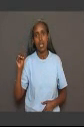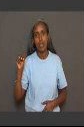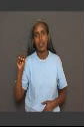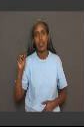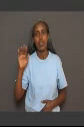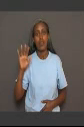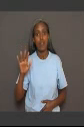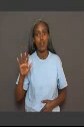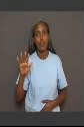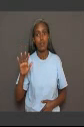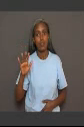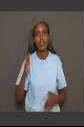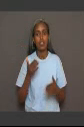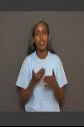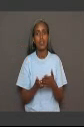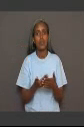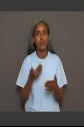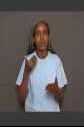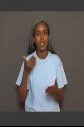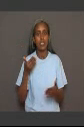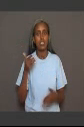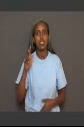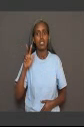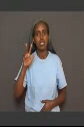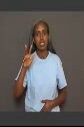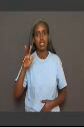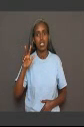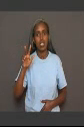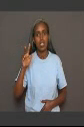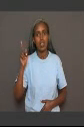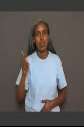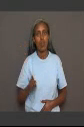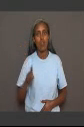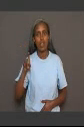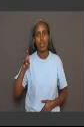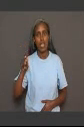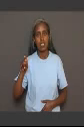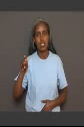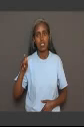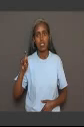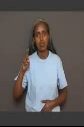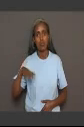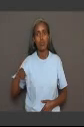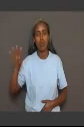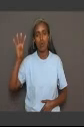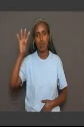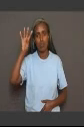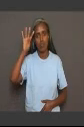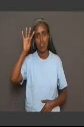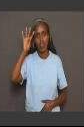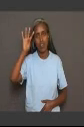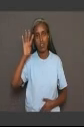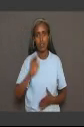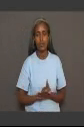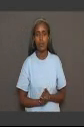ln 5 minus 3 over x to the power